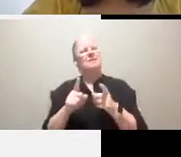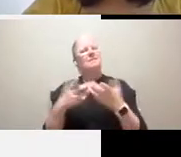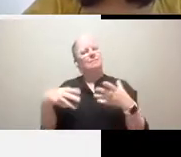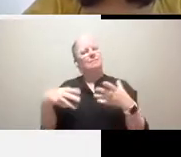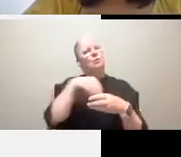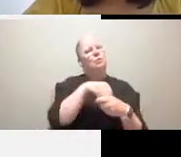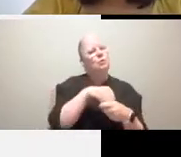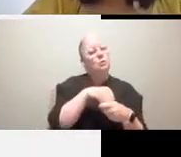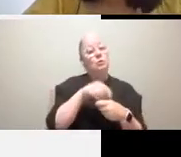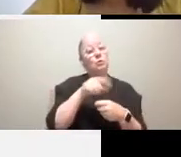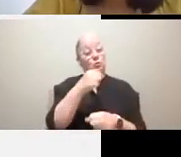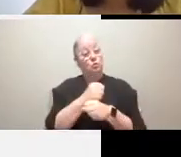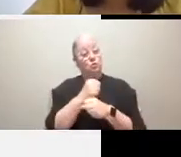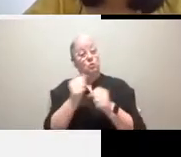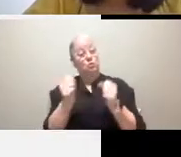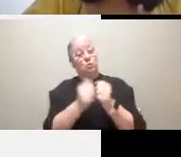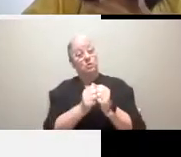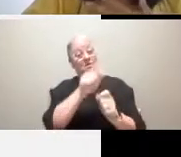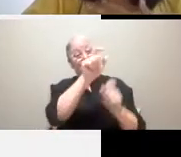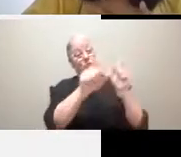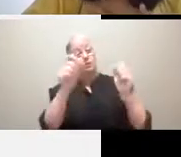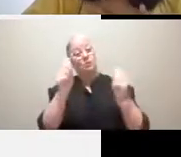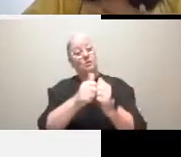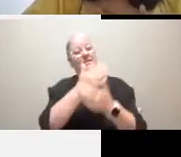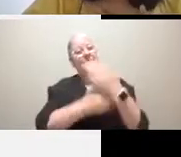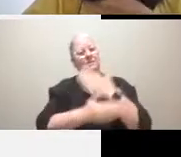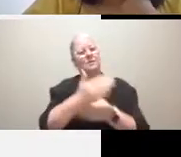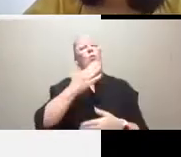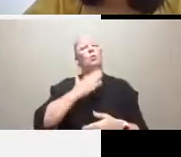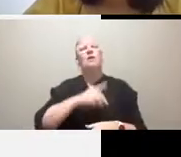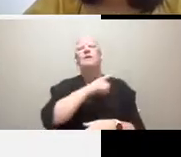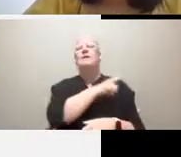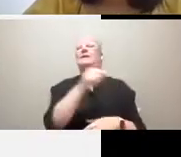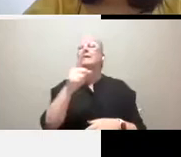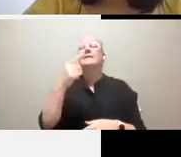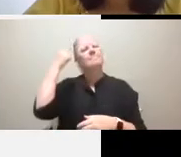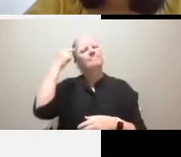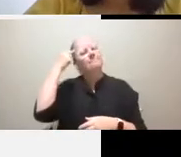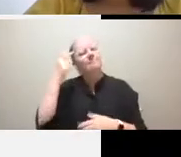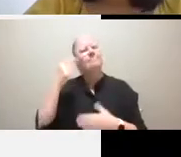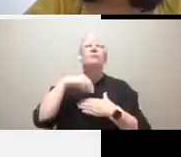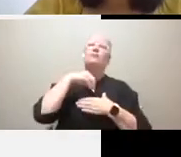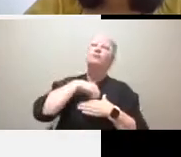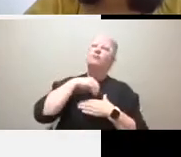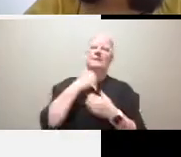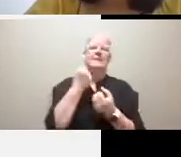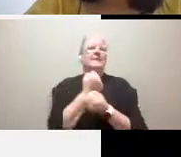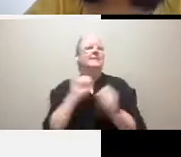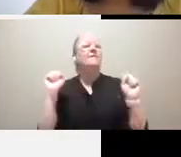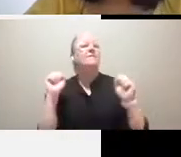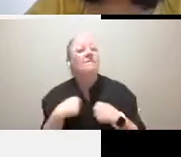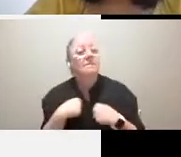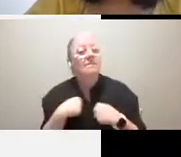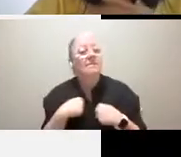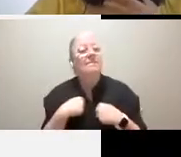persons with disabilities, they need to feel safe. People with disabilities need to feel represented in the policy, and they can